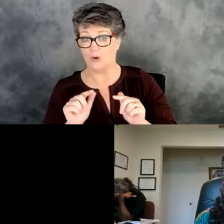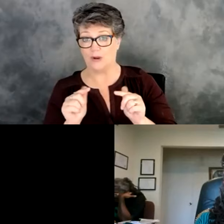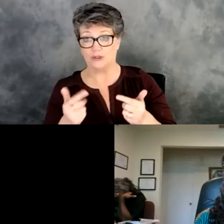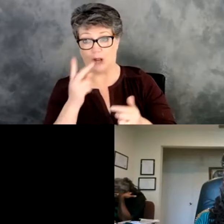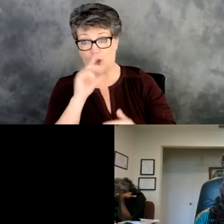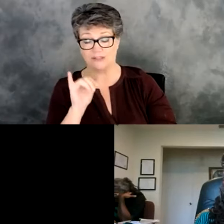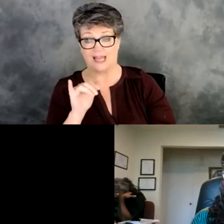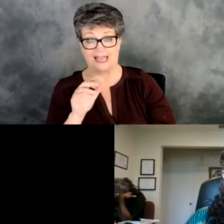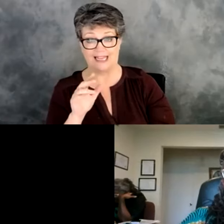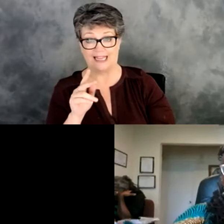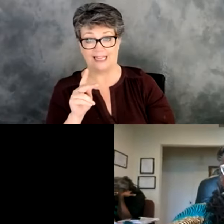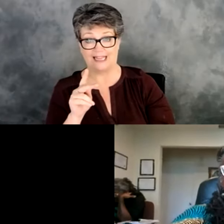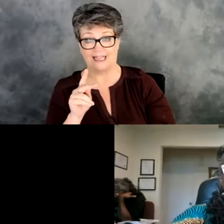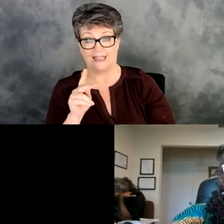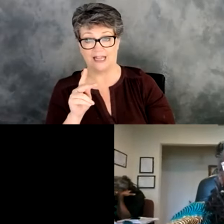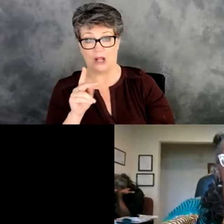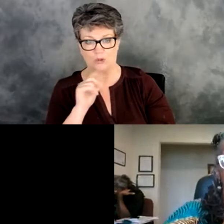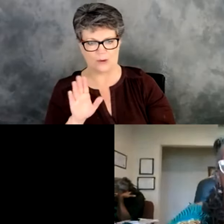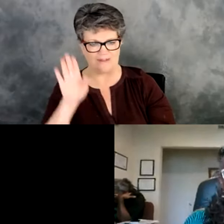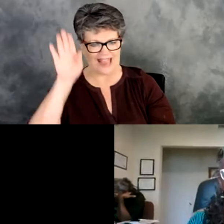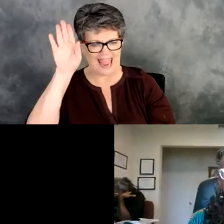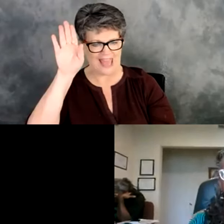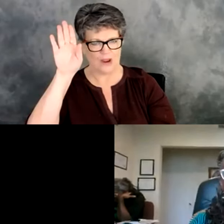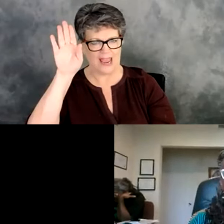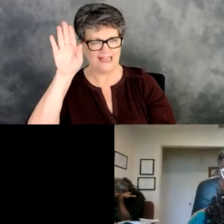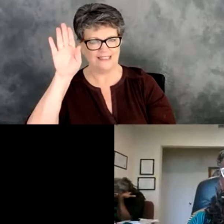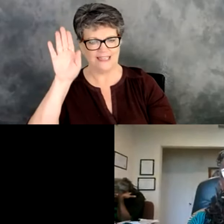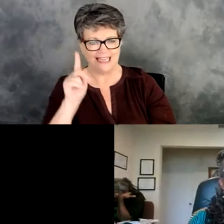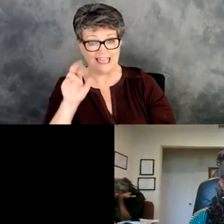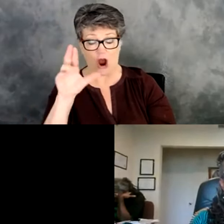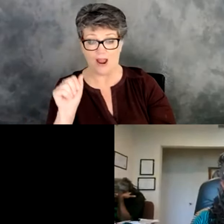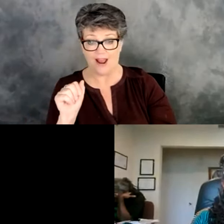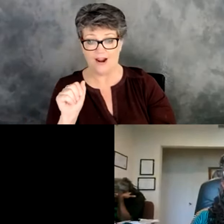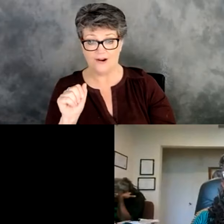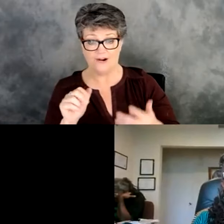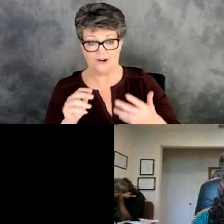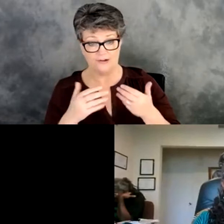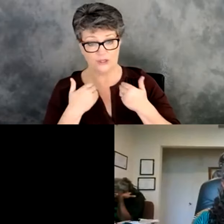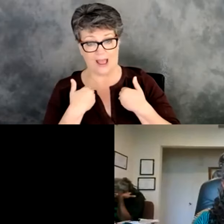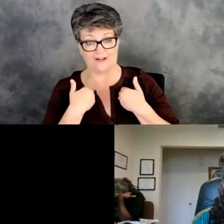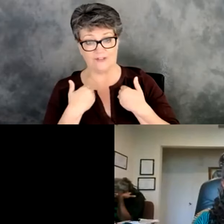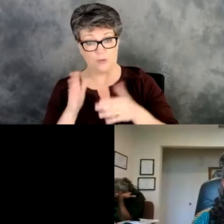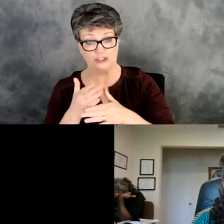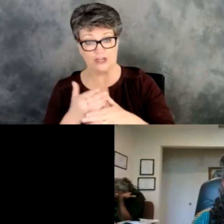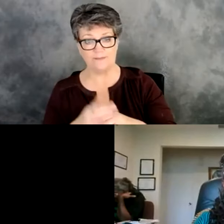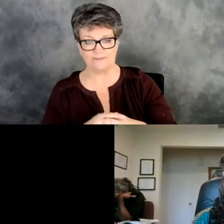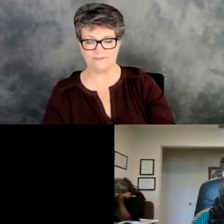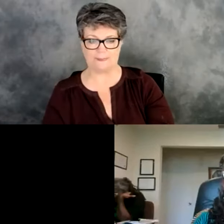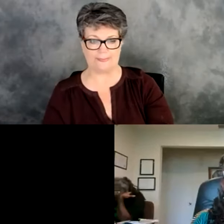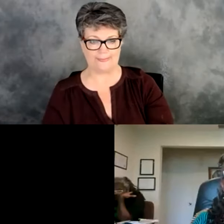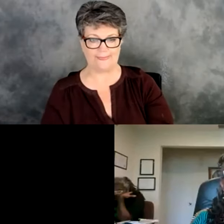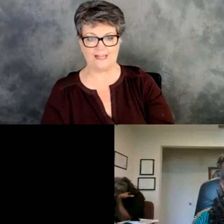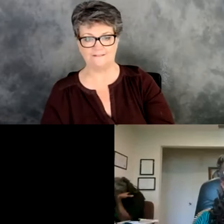like there's a hand raised. Kiara, you have, you want to share?